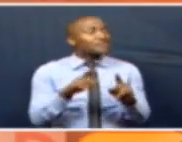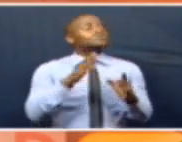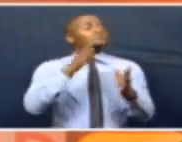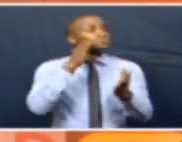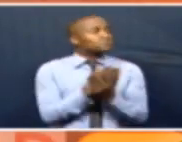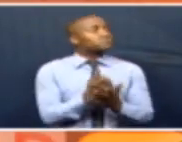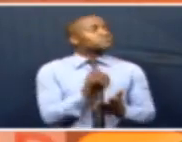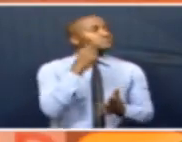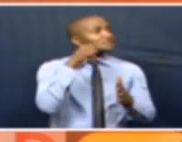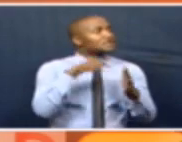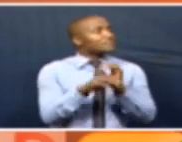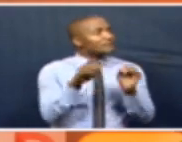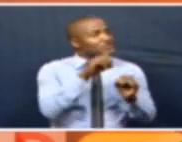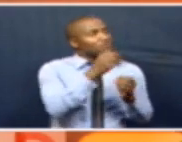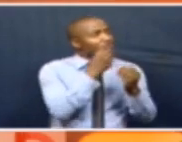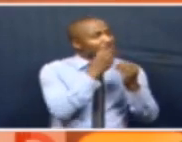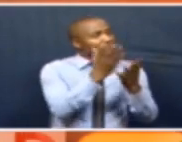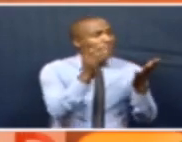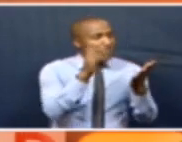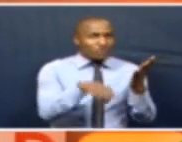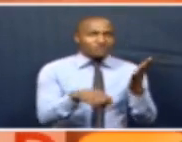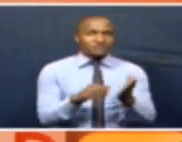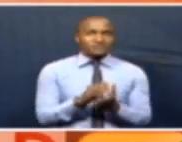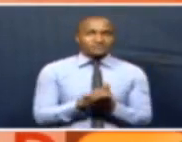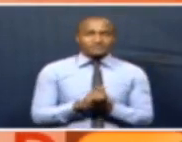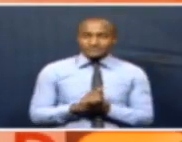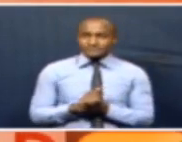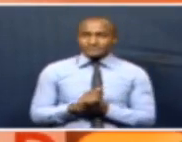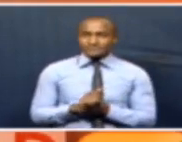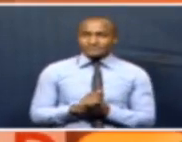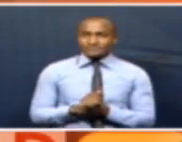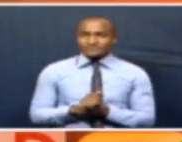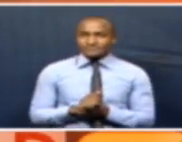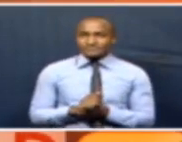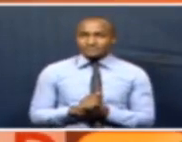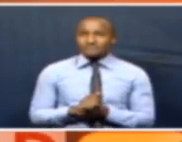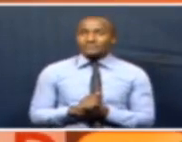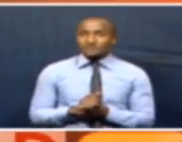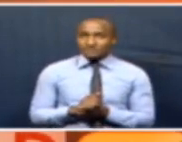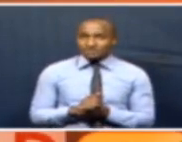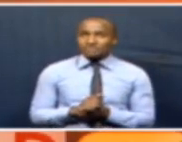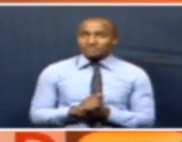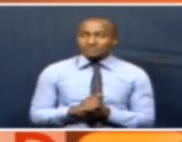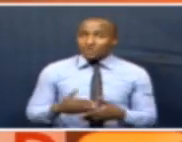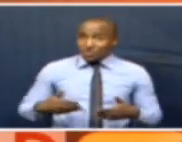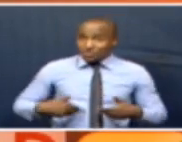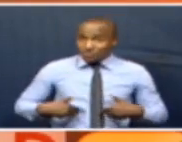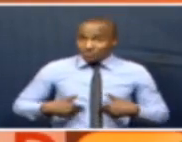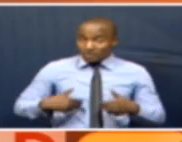his role. What would you say to them? You mean the young people? Yes. Yeah.